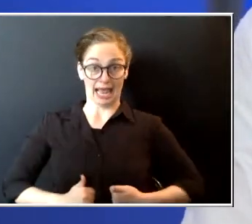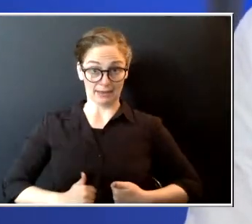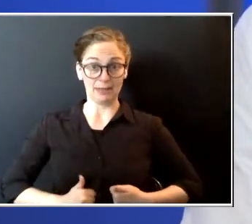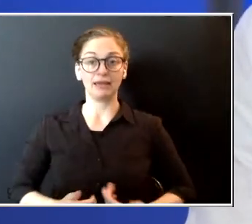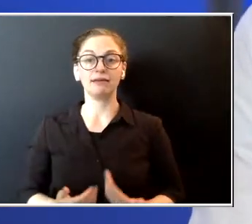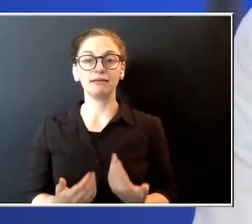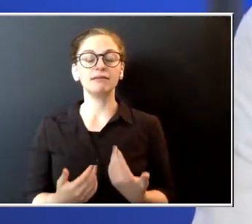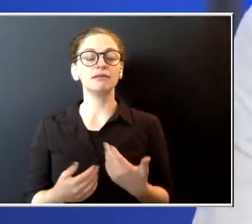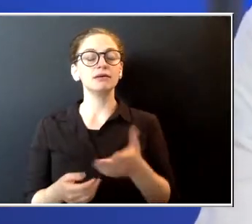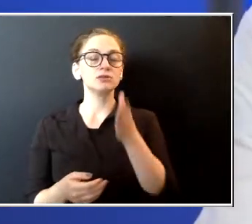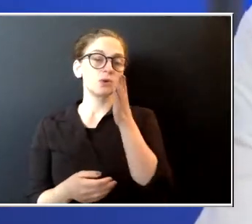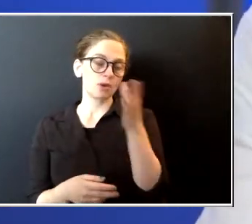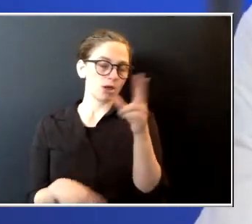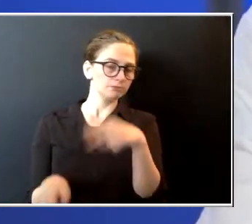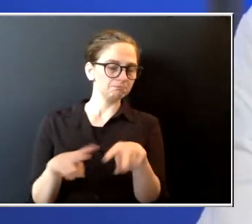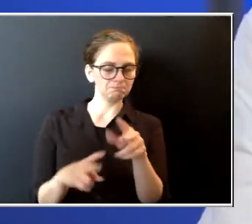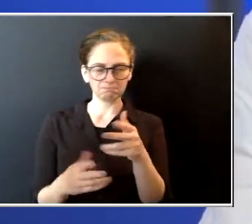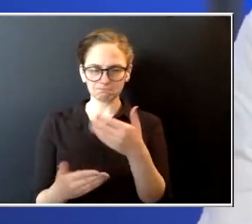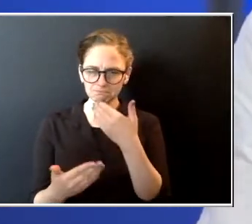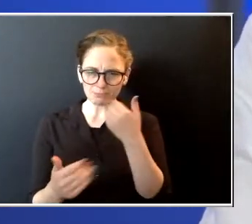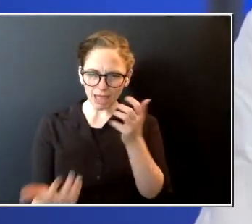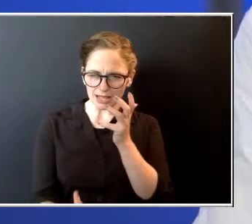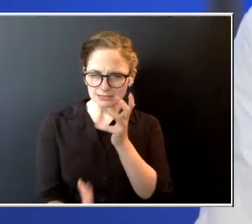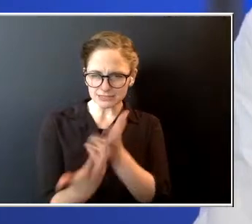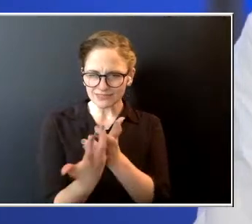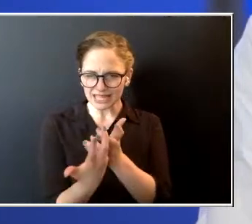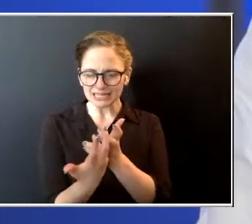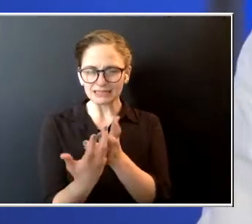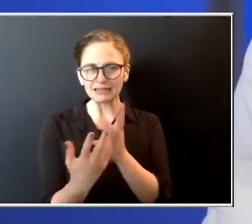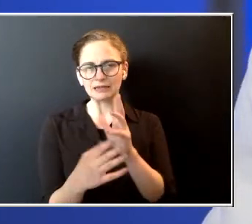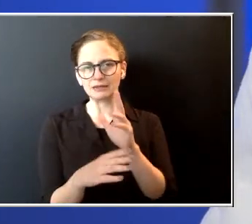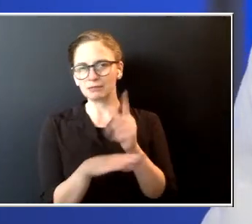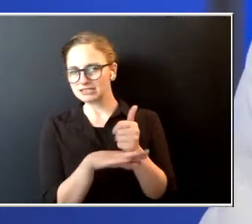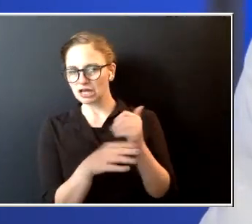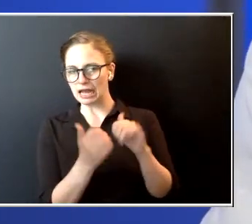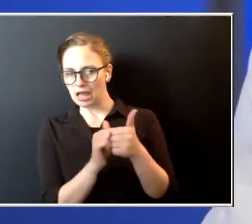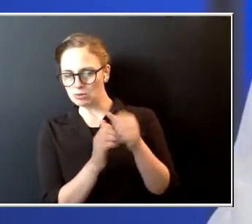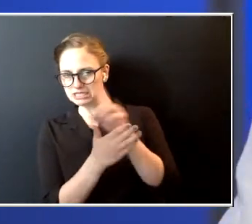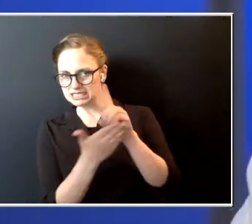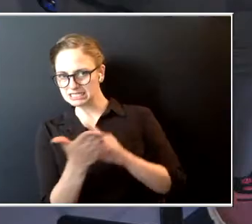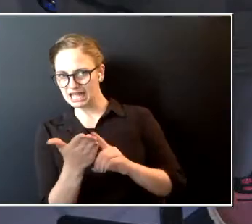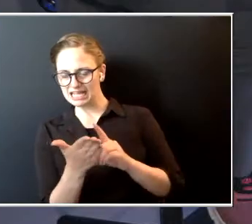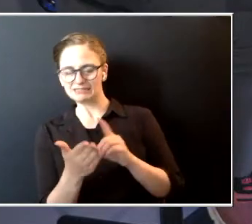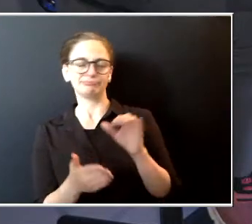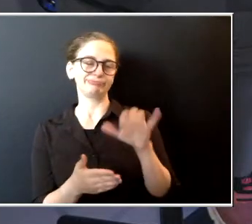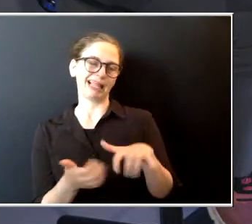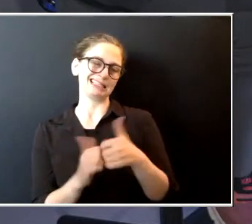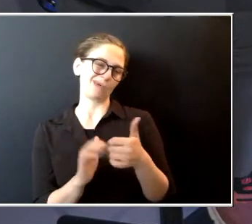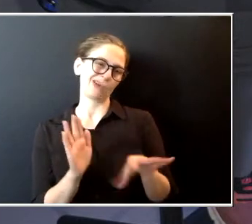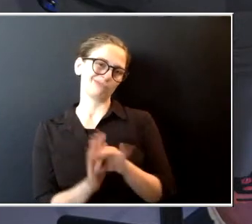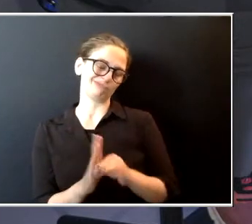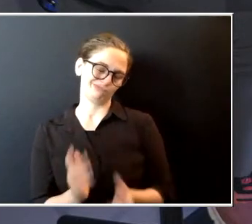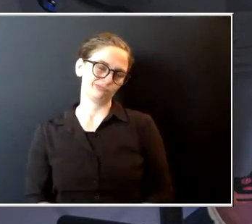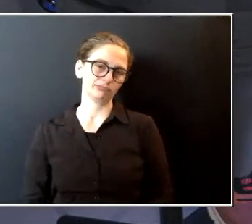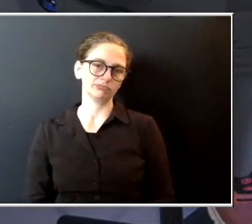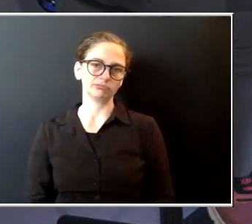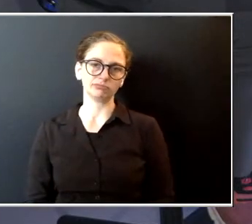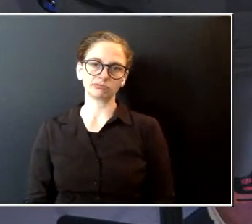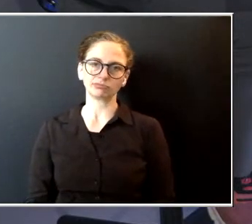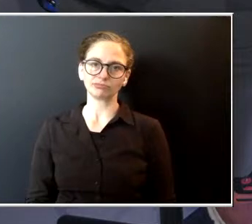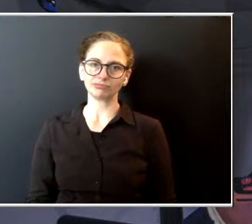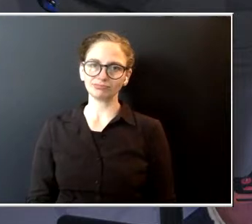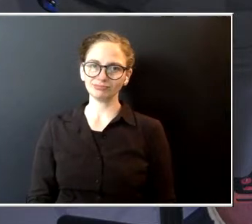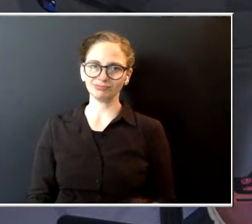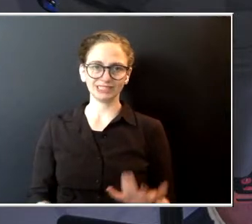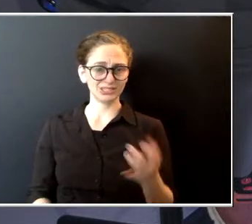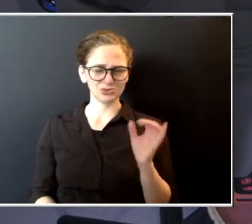best fit based on the design of the valve. And that's how we choose them. So if this is a standard of care, is this kind of something people do everywhere, or do you